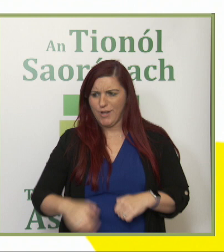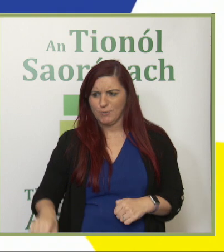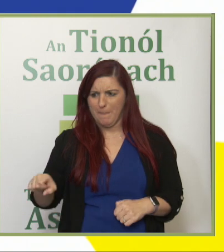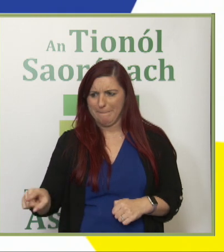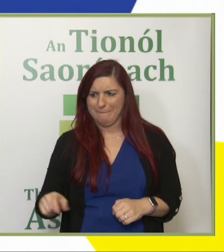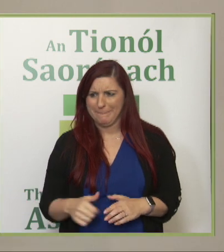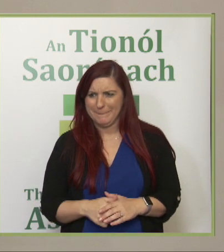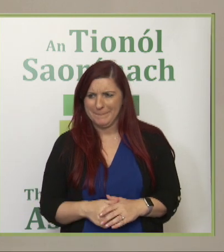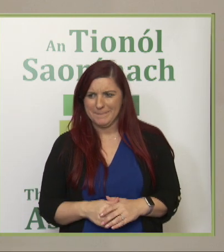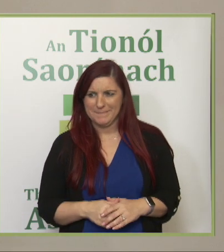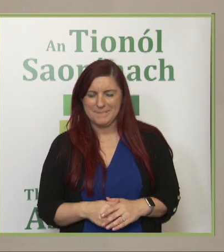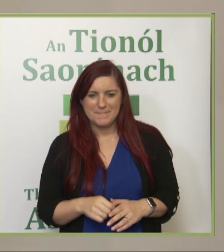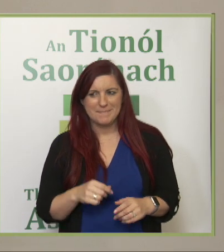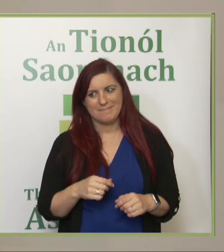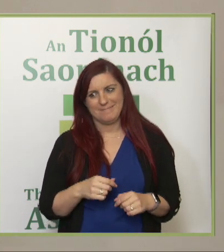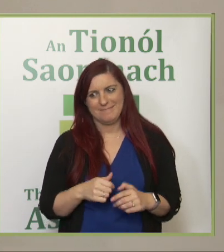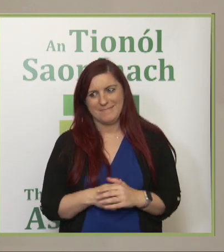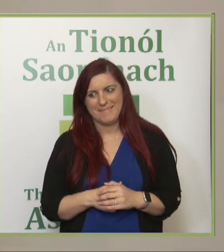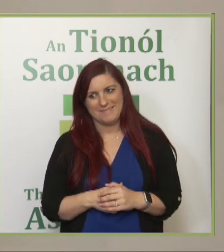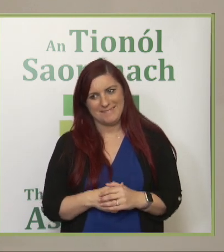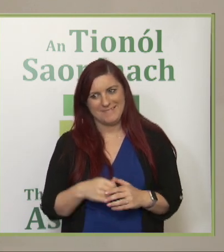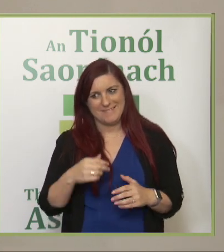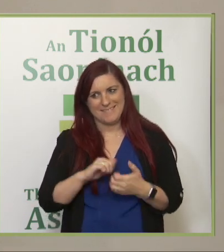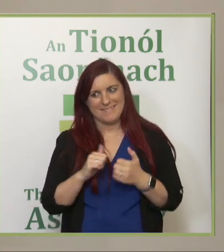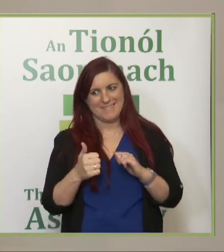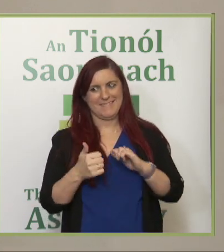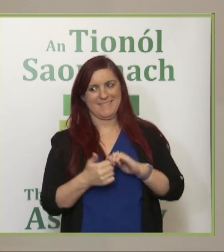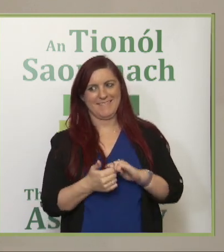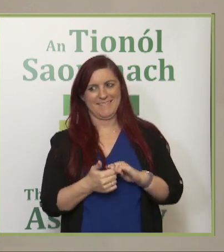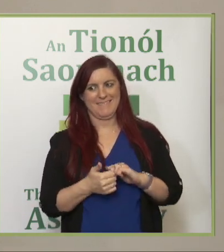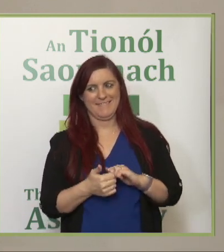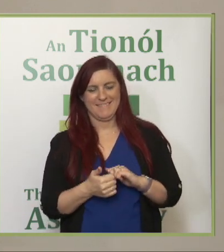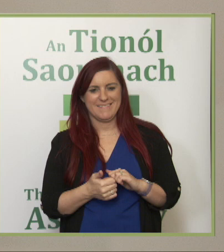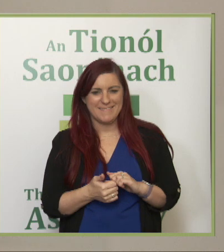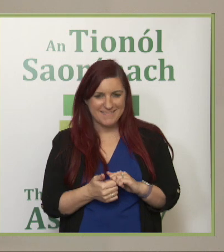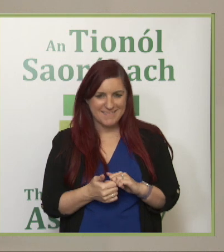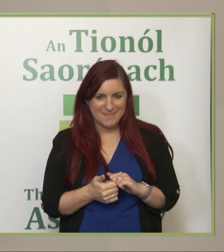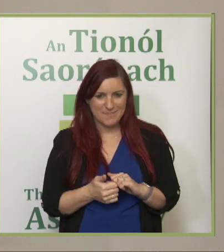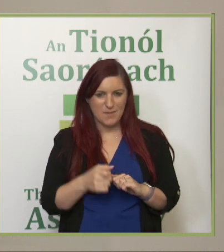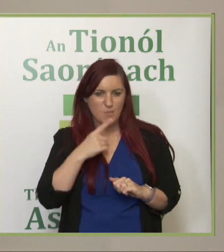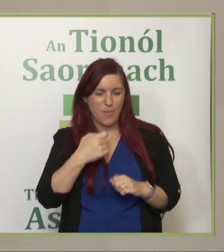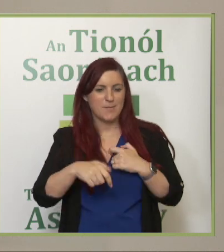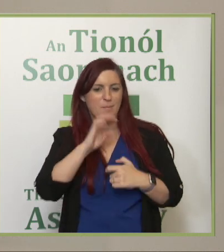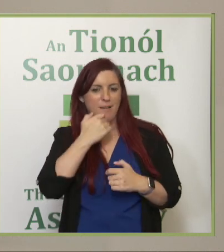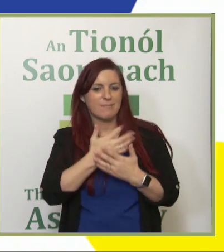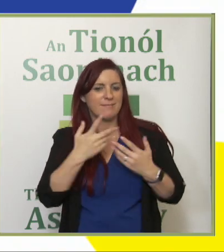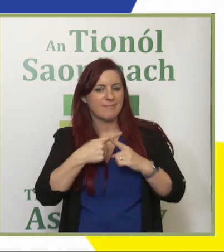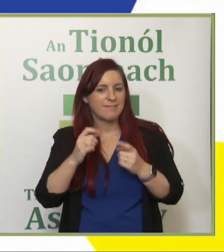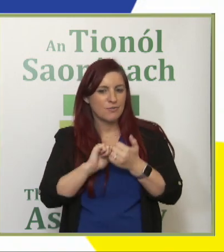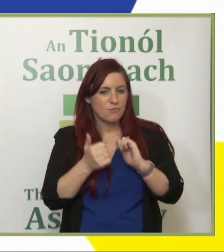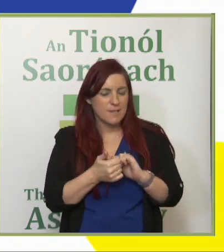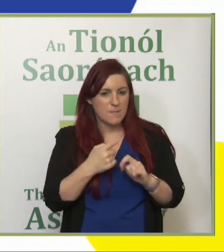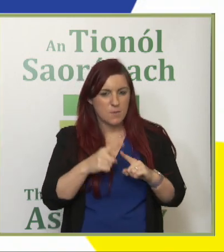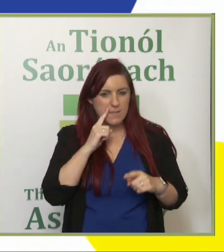year. And this has changed considerably since 2002, when just 16% abstained from all substances. We can see